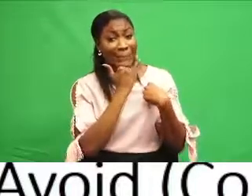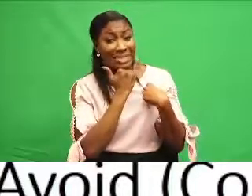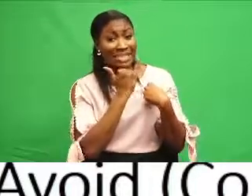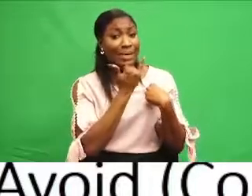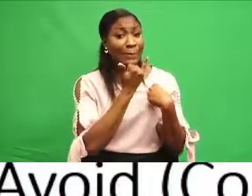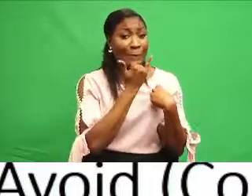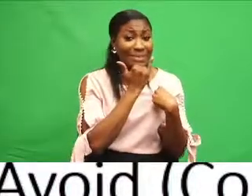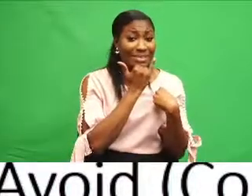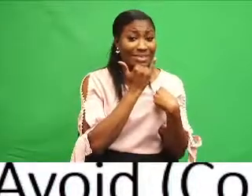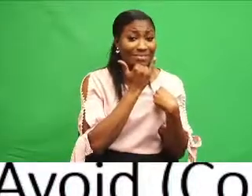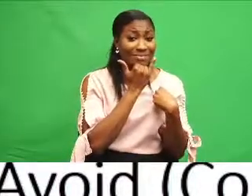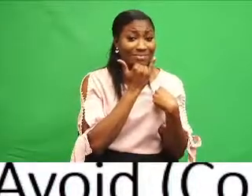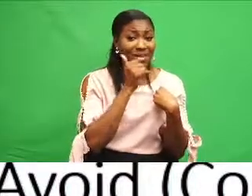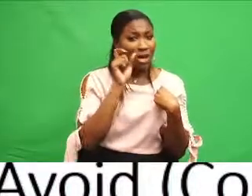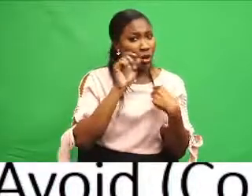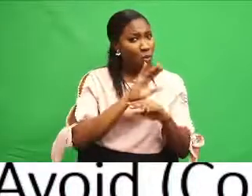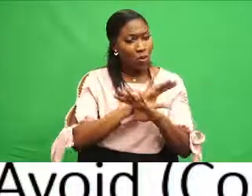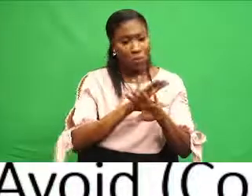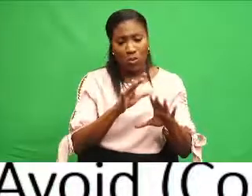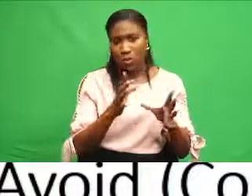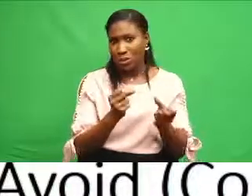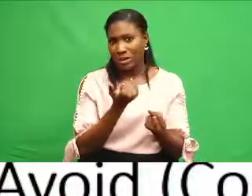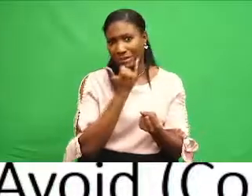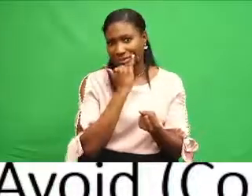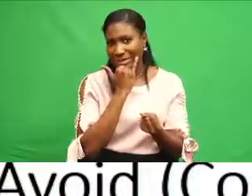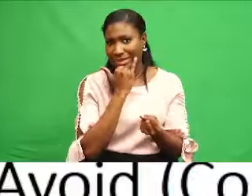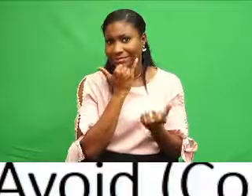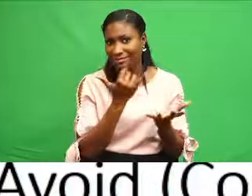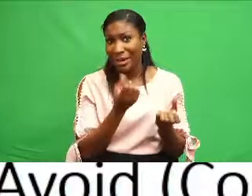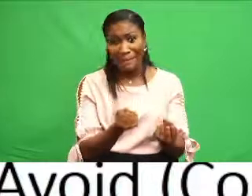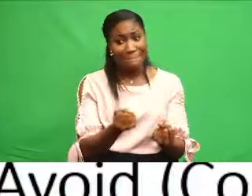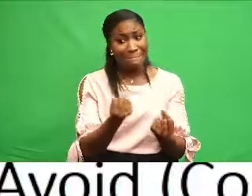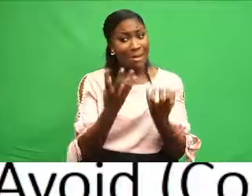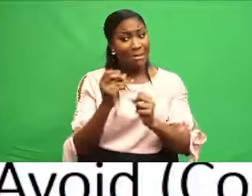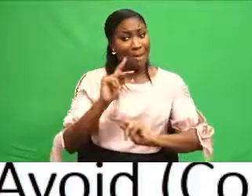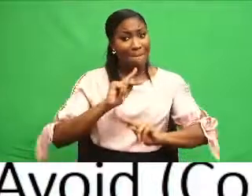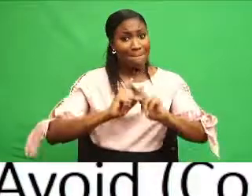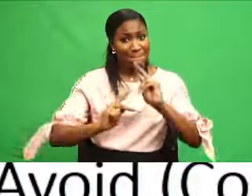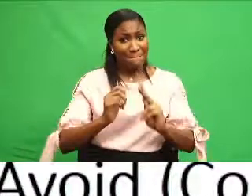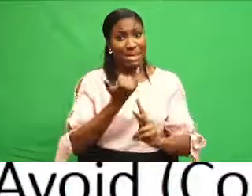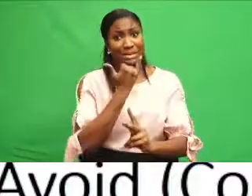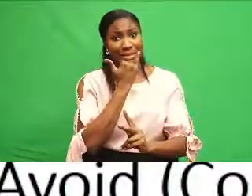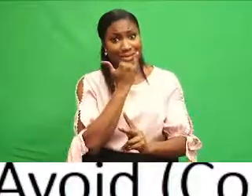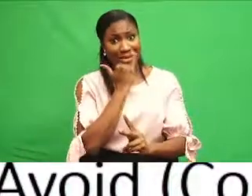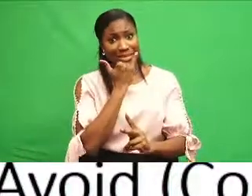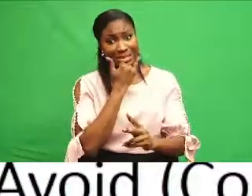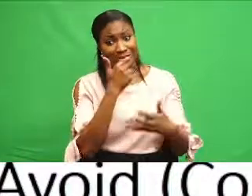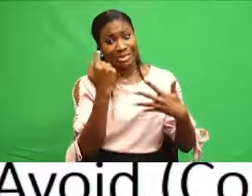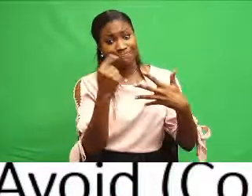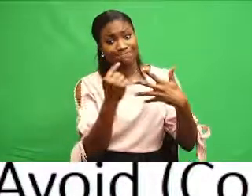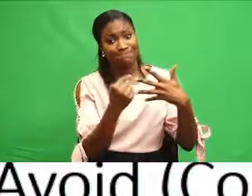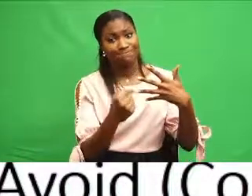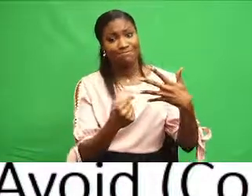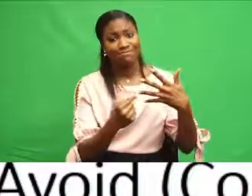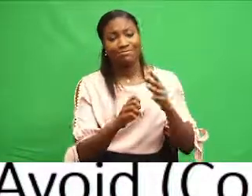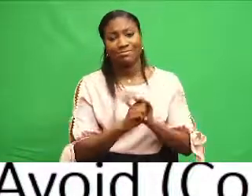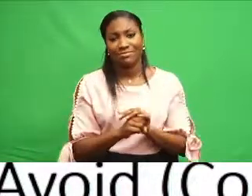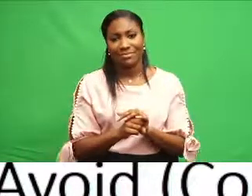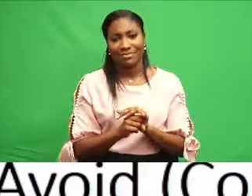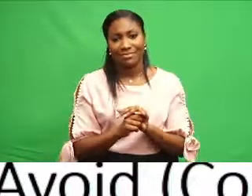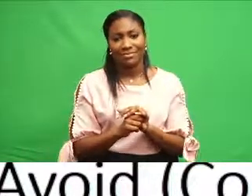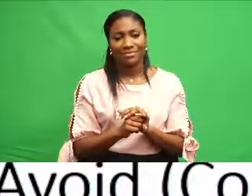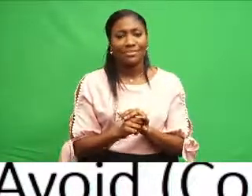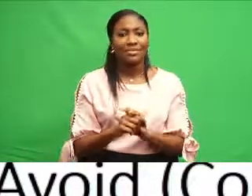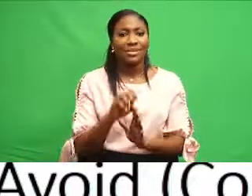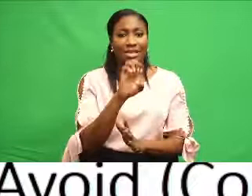try to avoid, which a lot of people make these mistakes when they try to do an estate plan. First of all, let me say that,